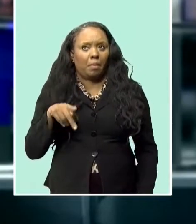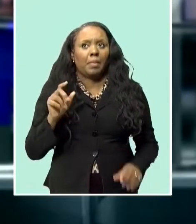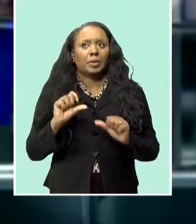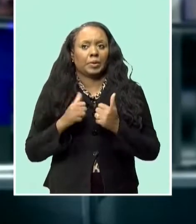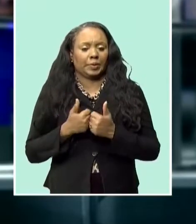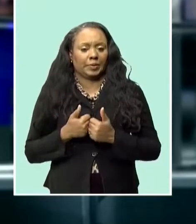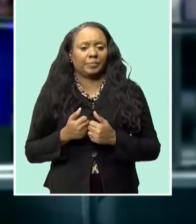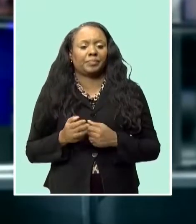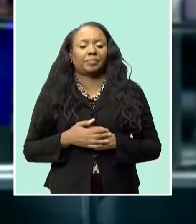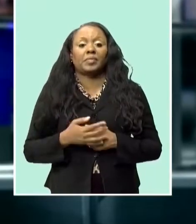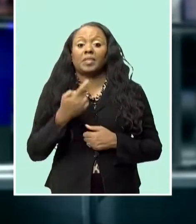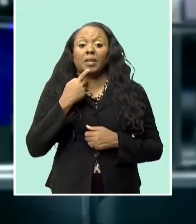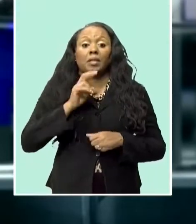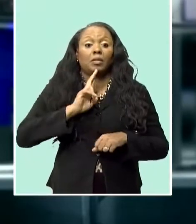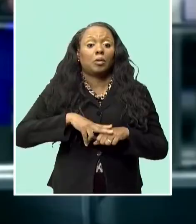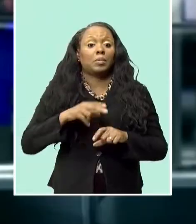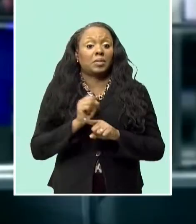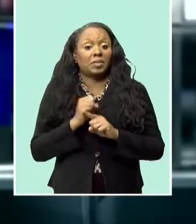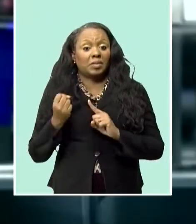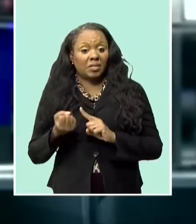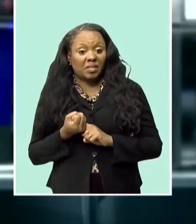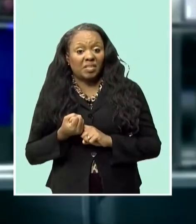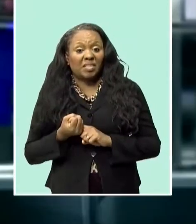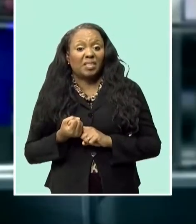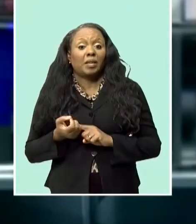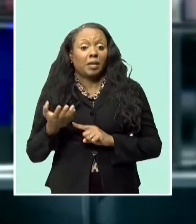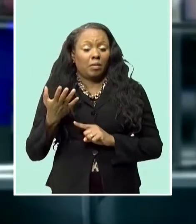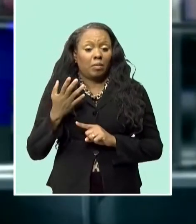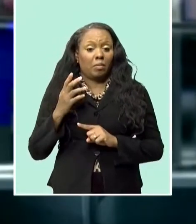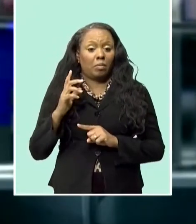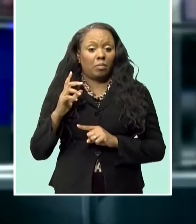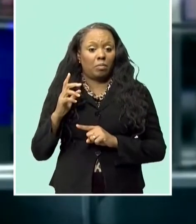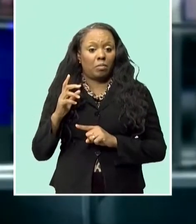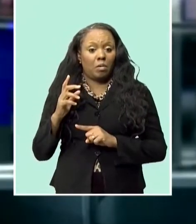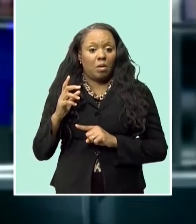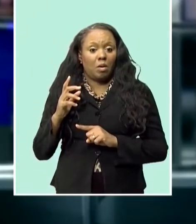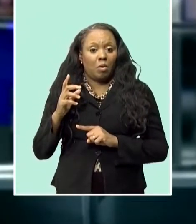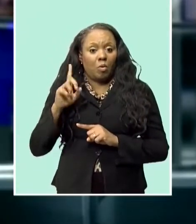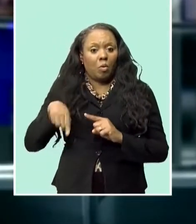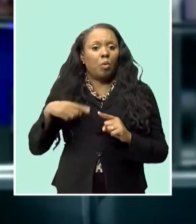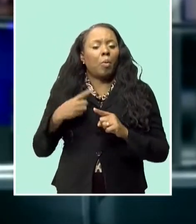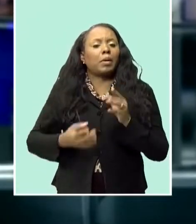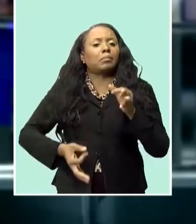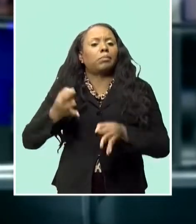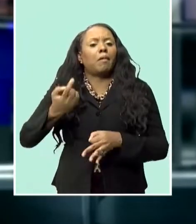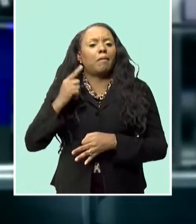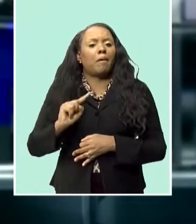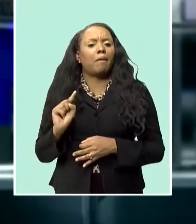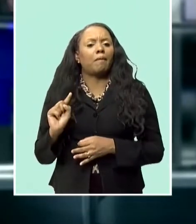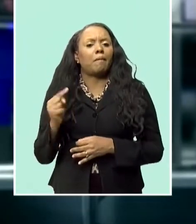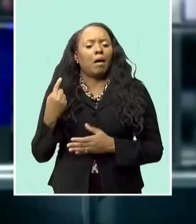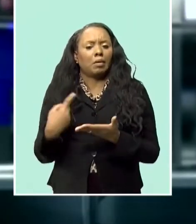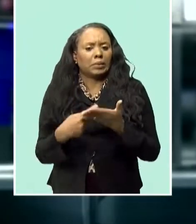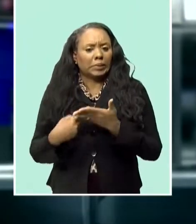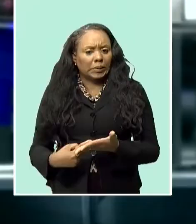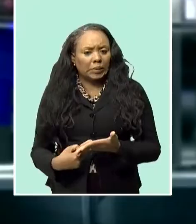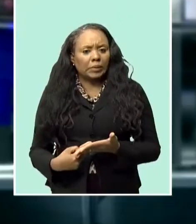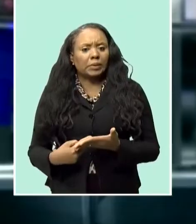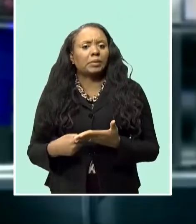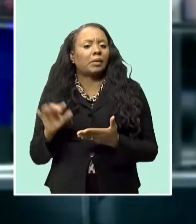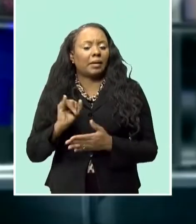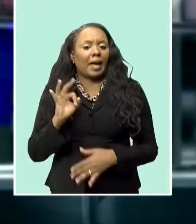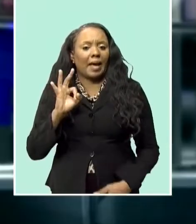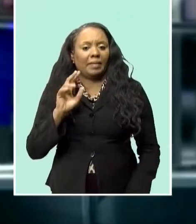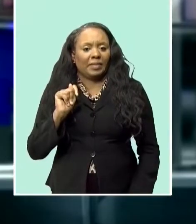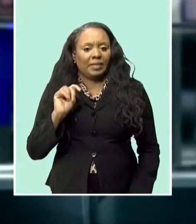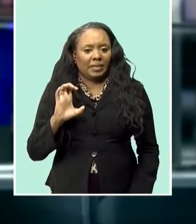argued that under normal circumstances, a tribunal of first instance, which in this case is the FTC, knowing that a higher court is looking into